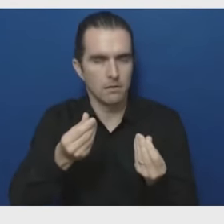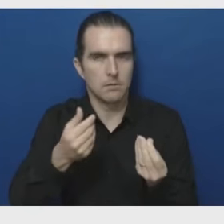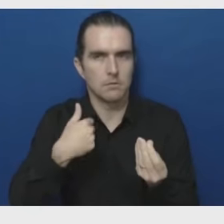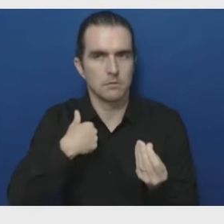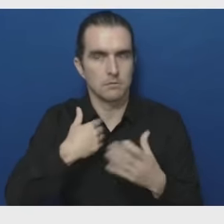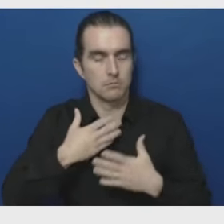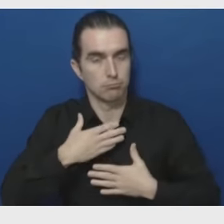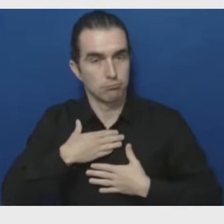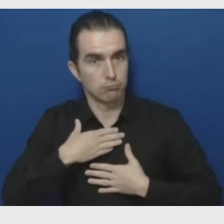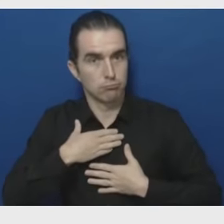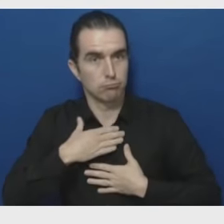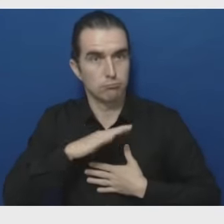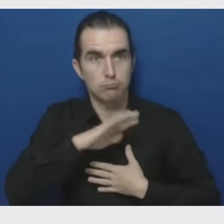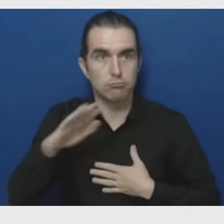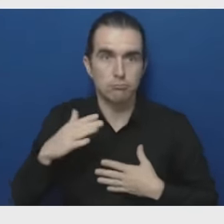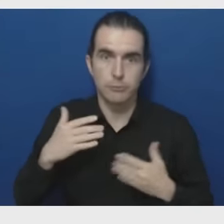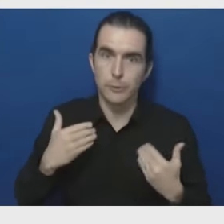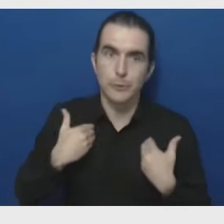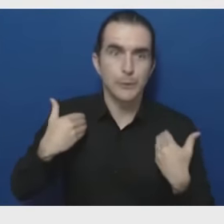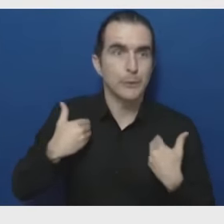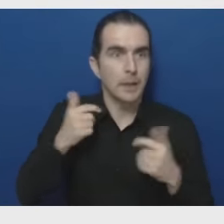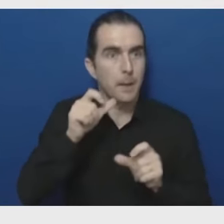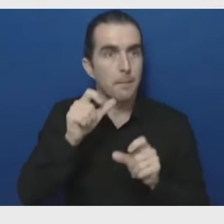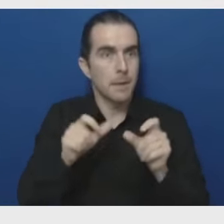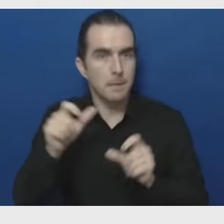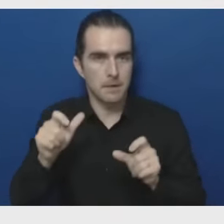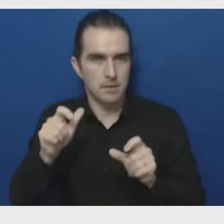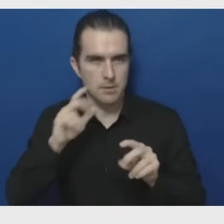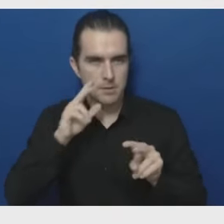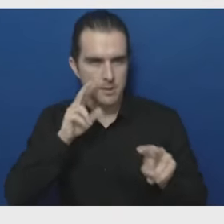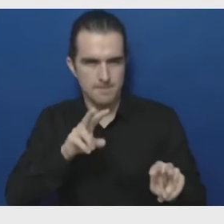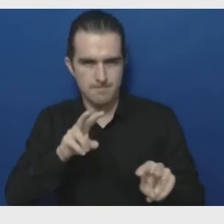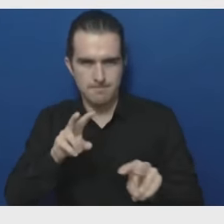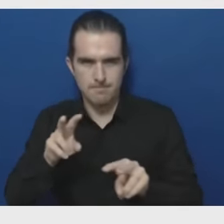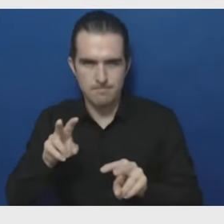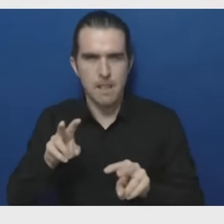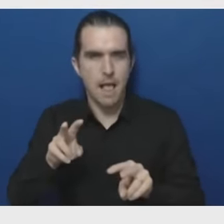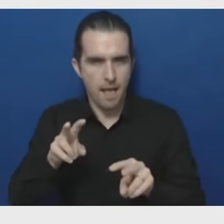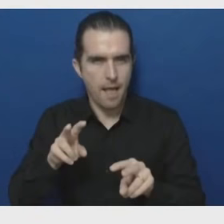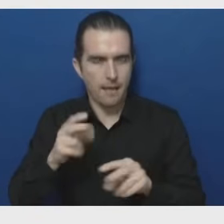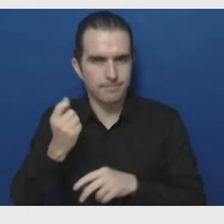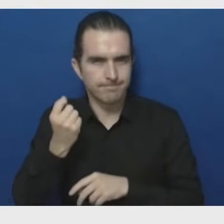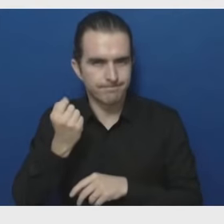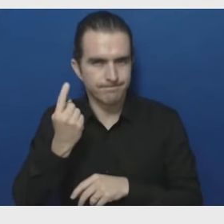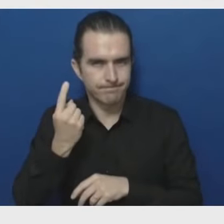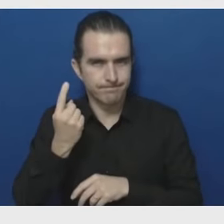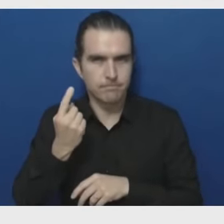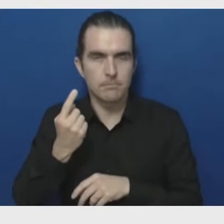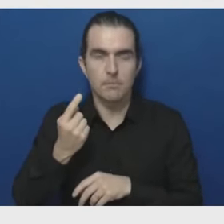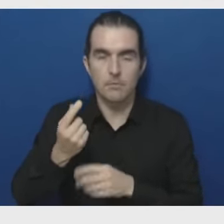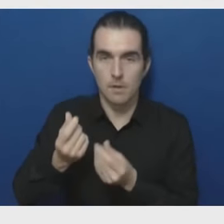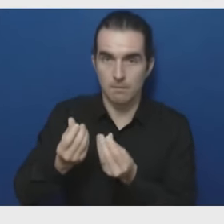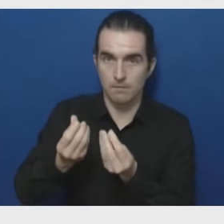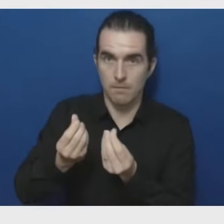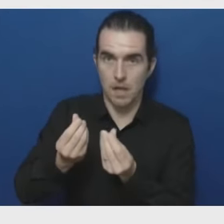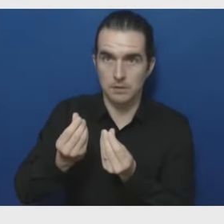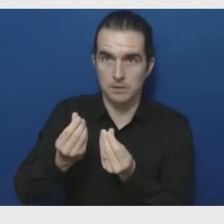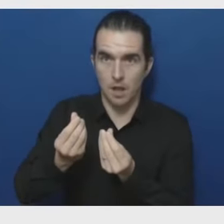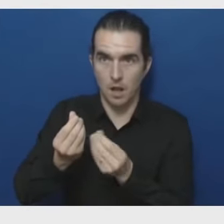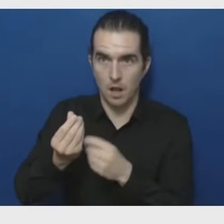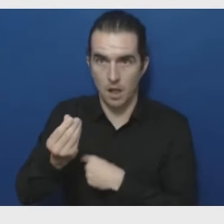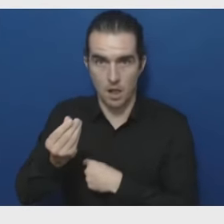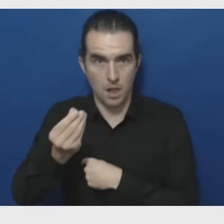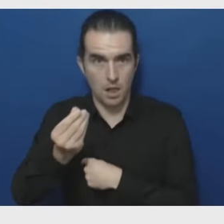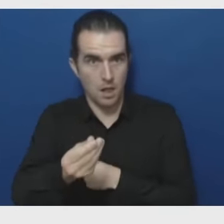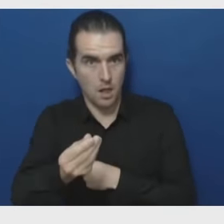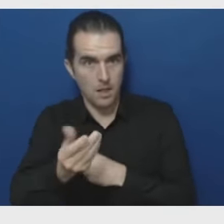of climate change. And as such, then finance is a justice issue. The challenge at hand, as we all of us know, is immense. We need